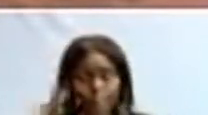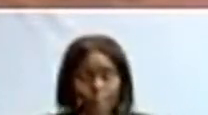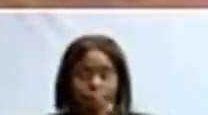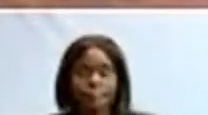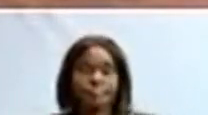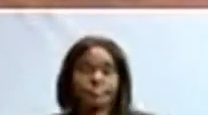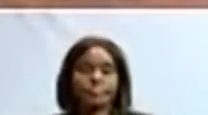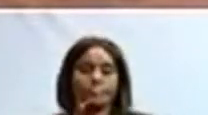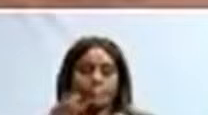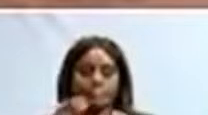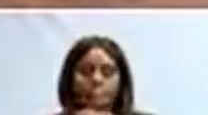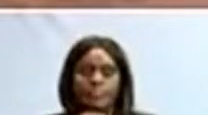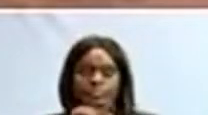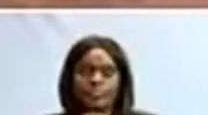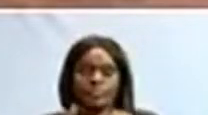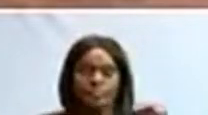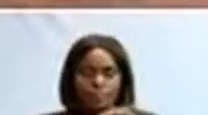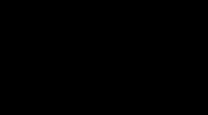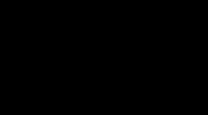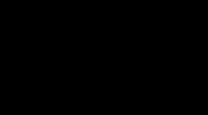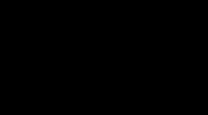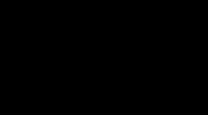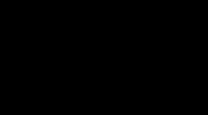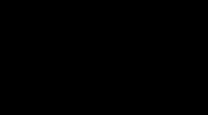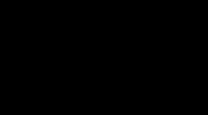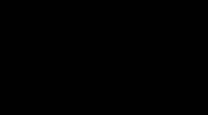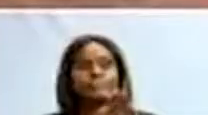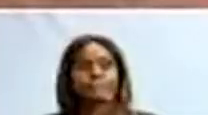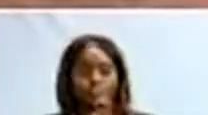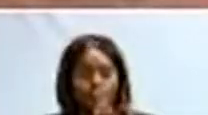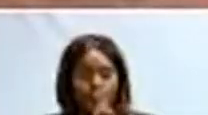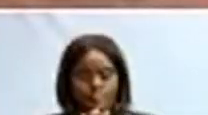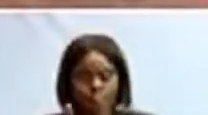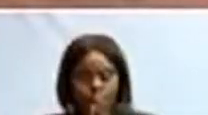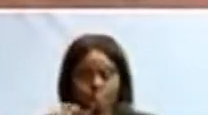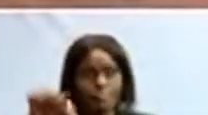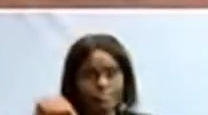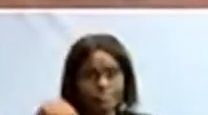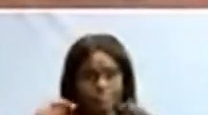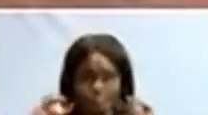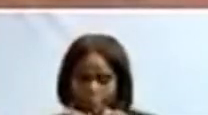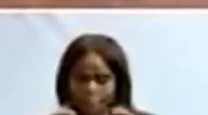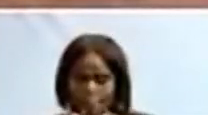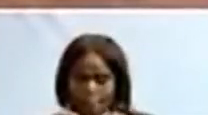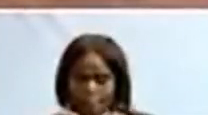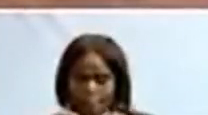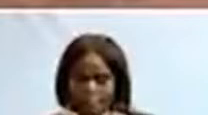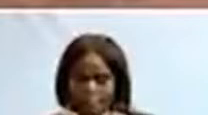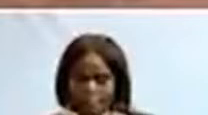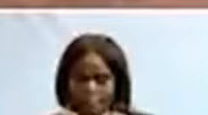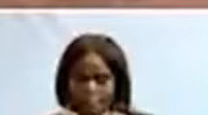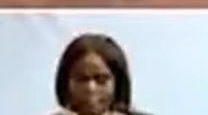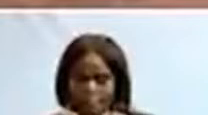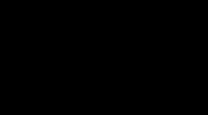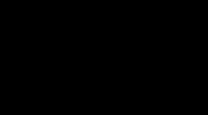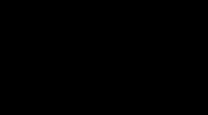Natural Resources. Further, management has requested a quotation for